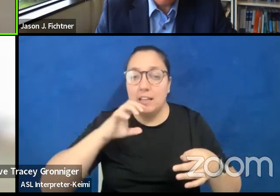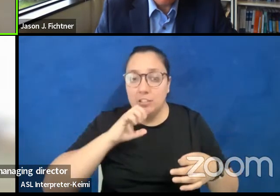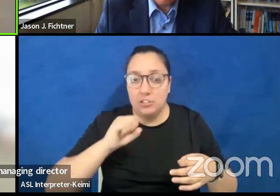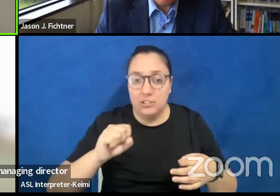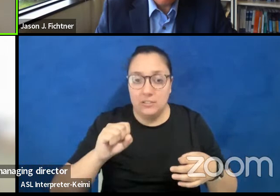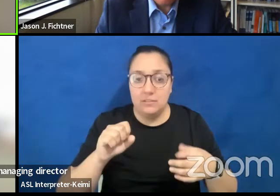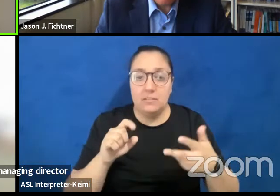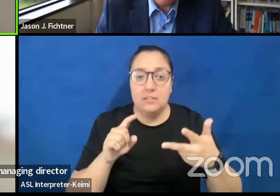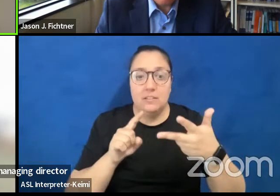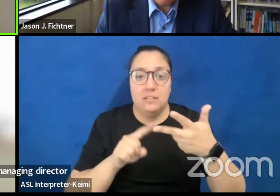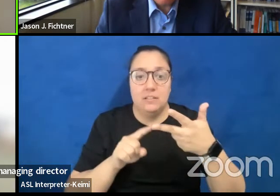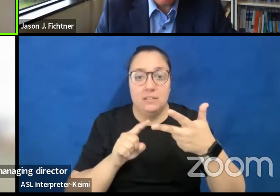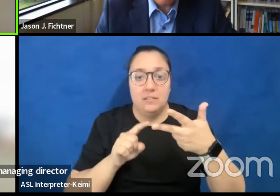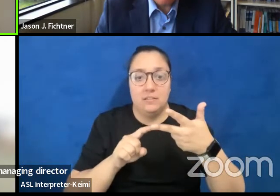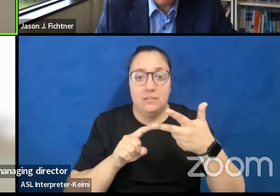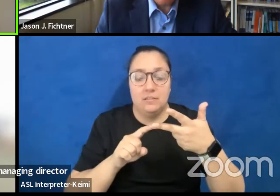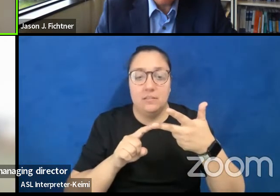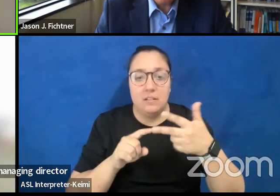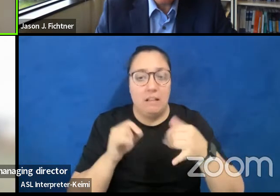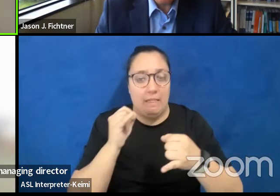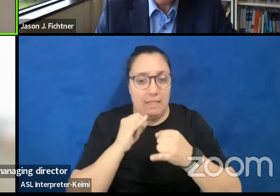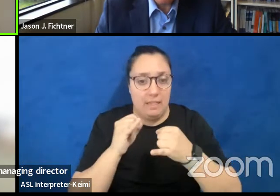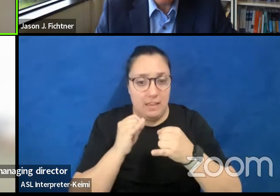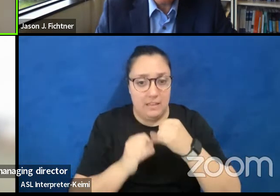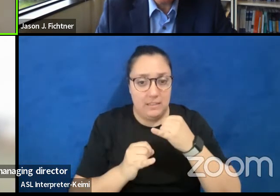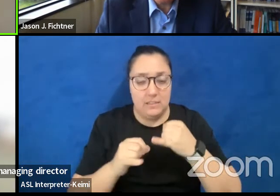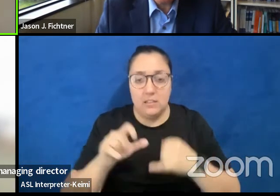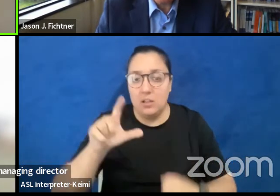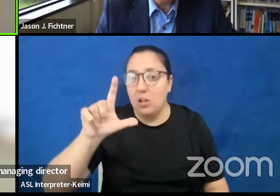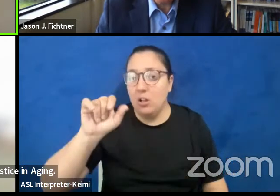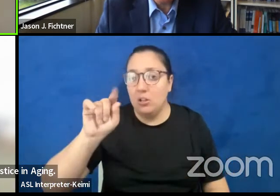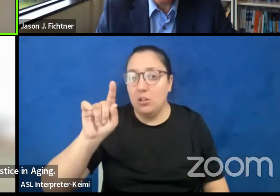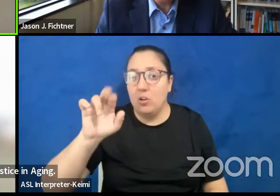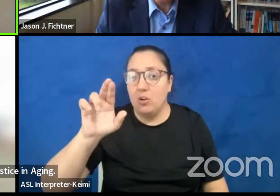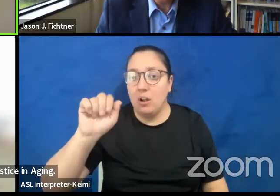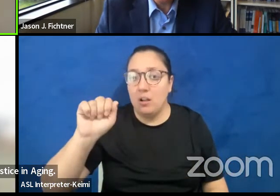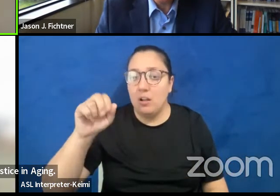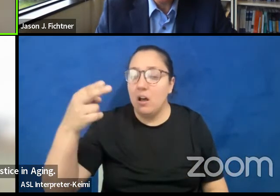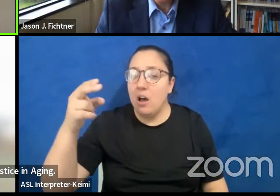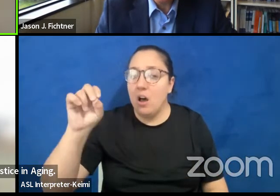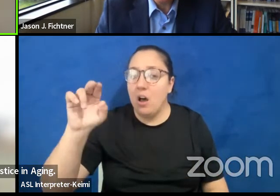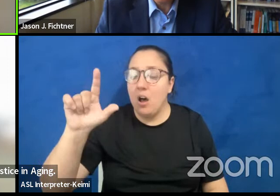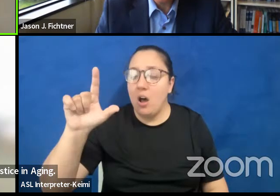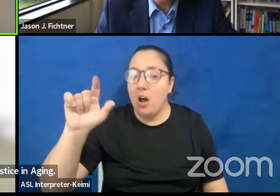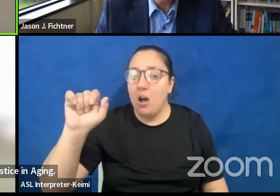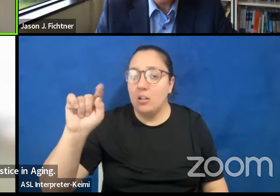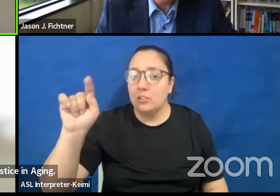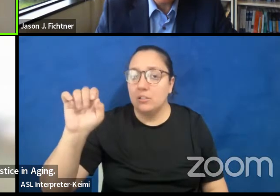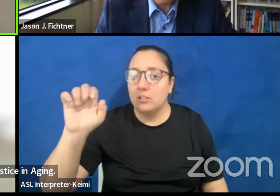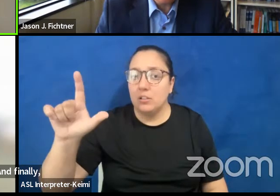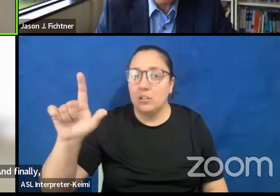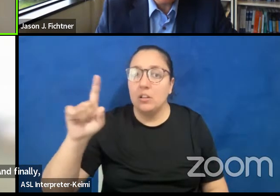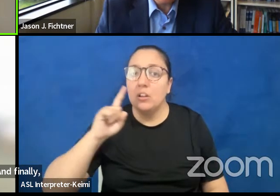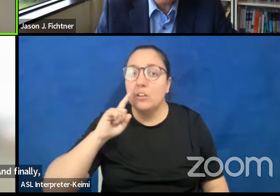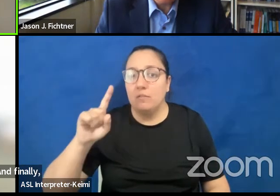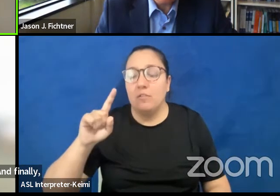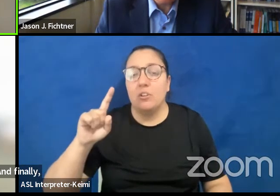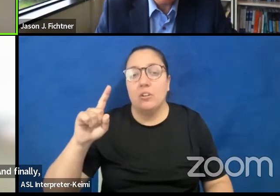And finally, last but not least, Laura Holtzel, who is a senior fellow at the Century